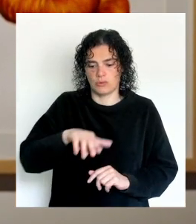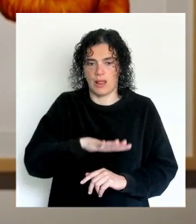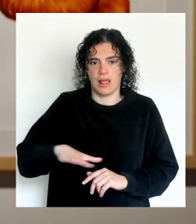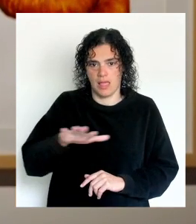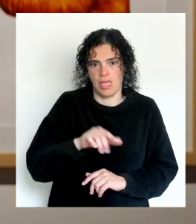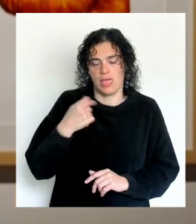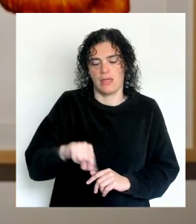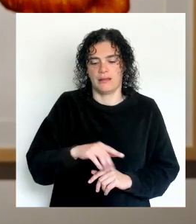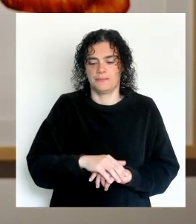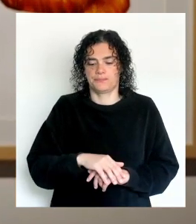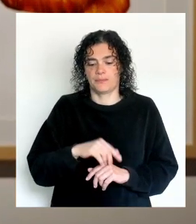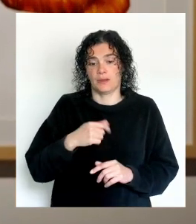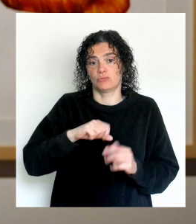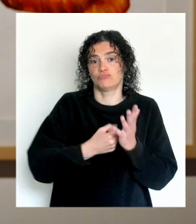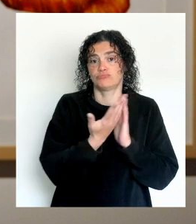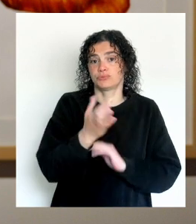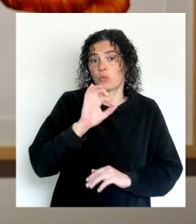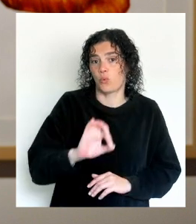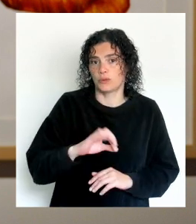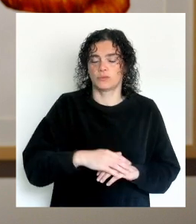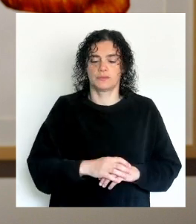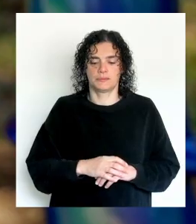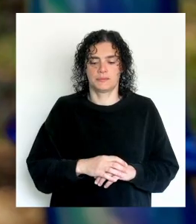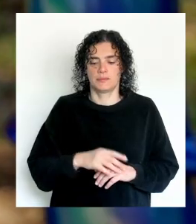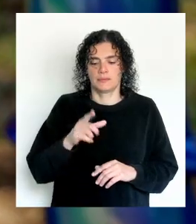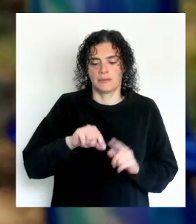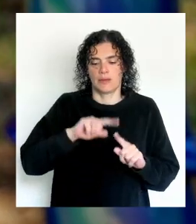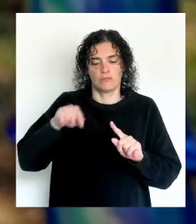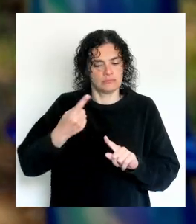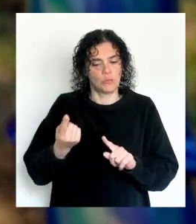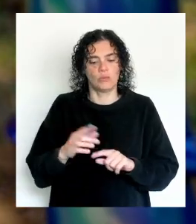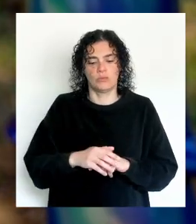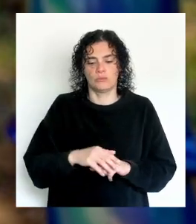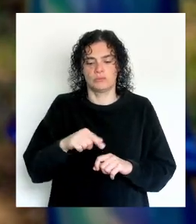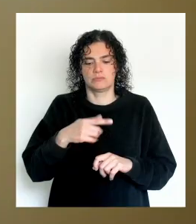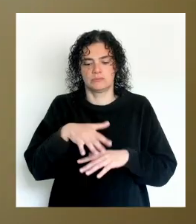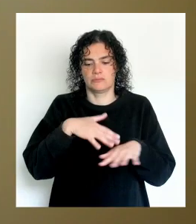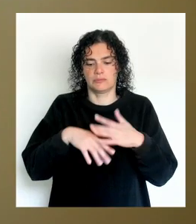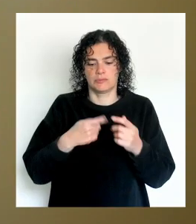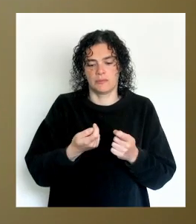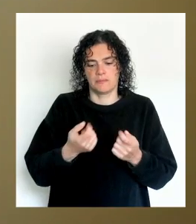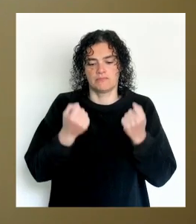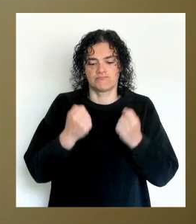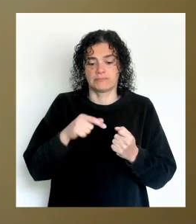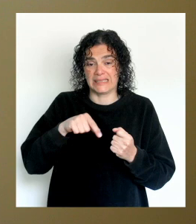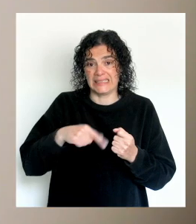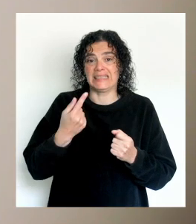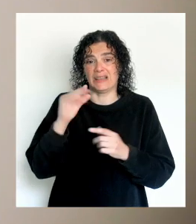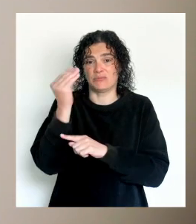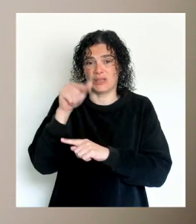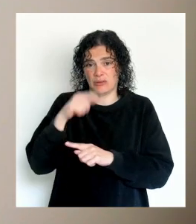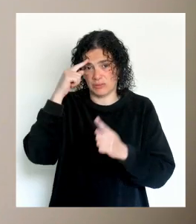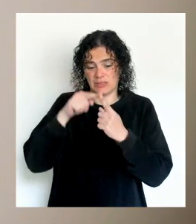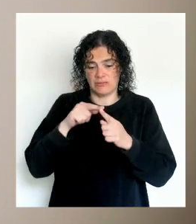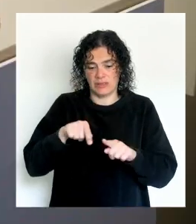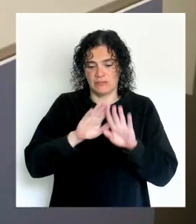Portugal itself. We've got 8 of those on show here. And Perks and Minnie, who've done a rug piece specifically for the